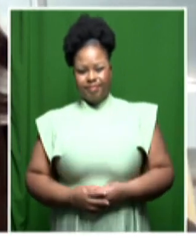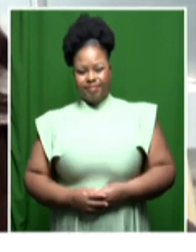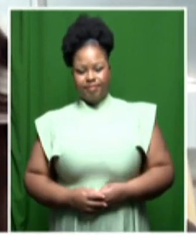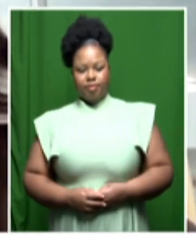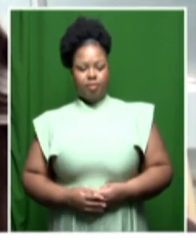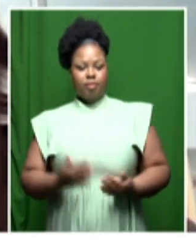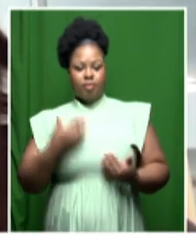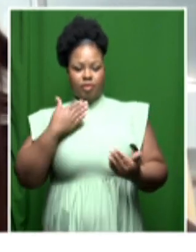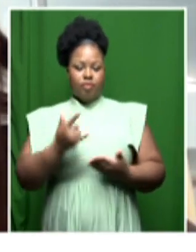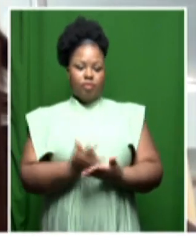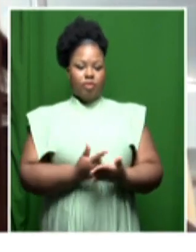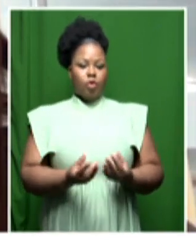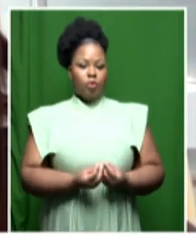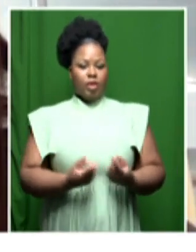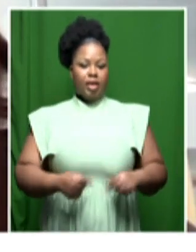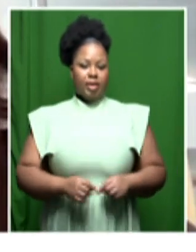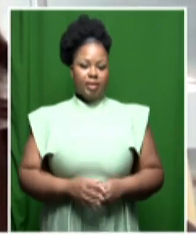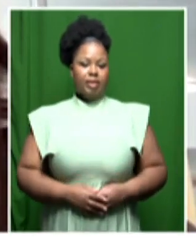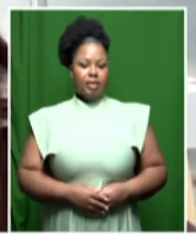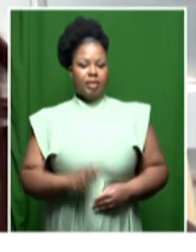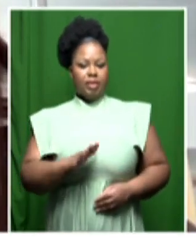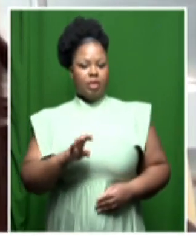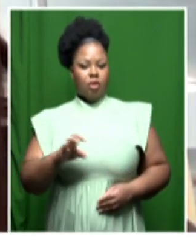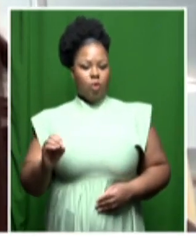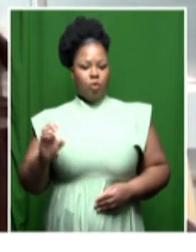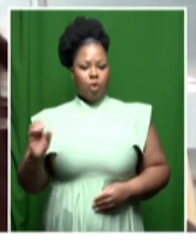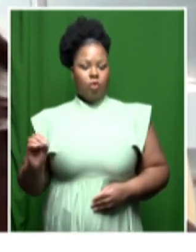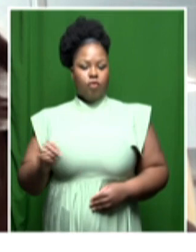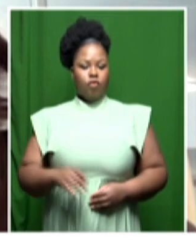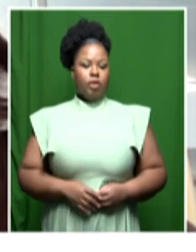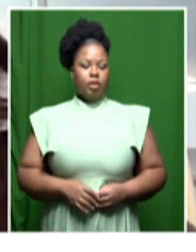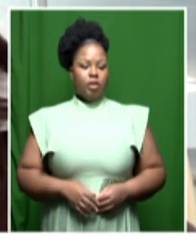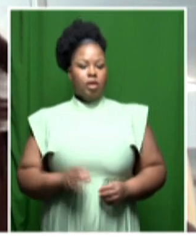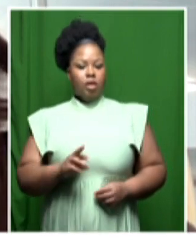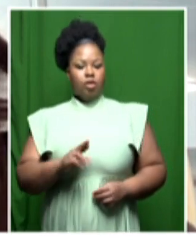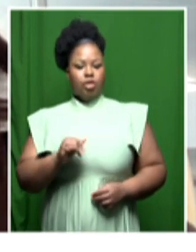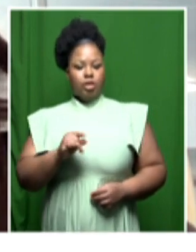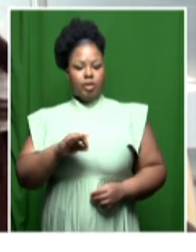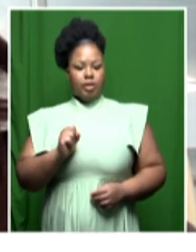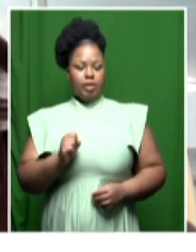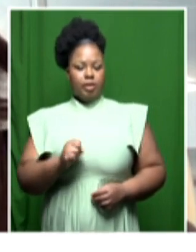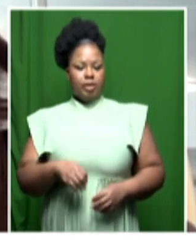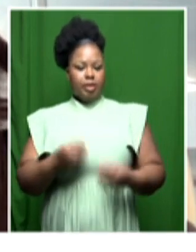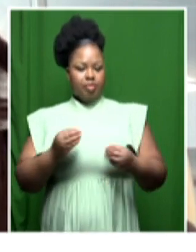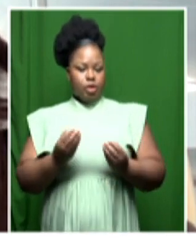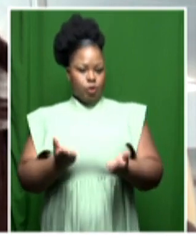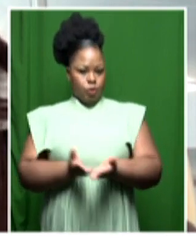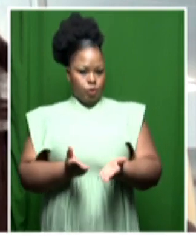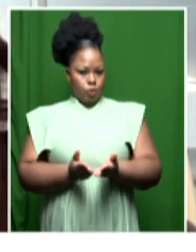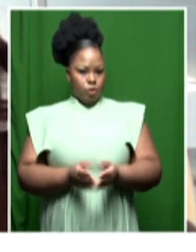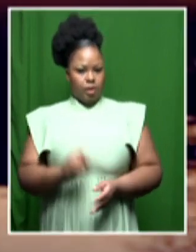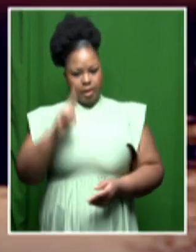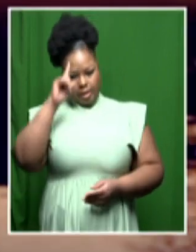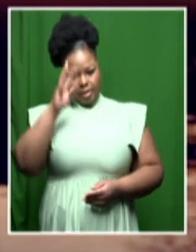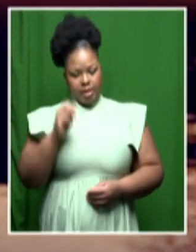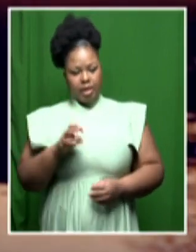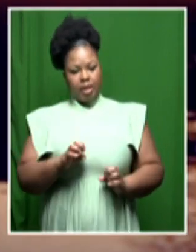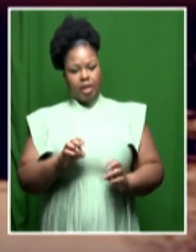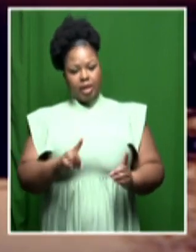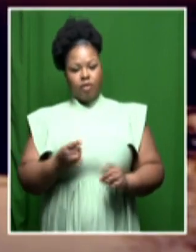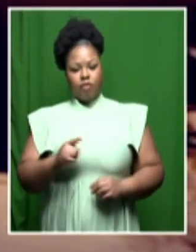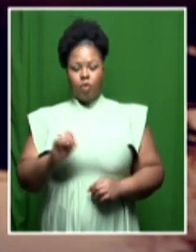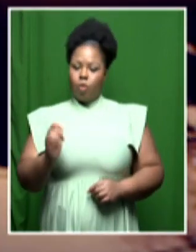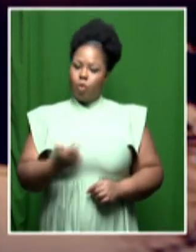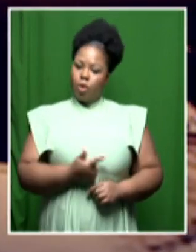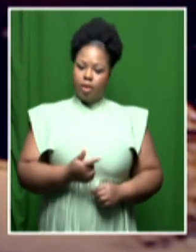very much for talking to us. Of course, that's the COO of Regenesys Business School talking about their Mandela Day initiative, EdForAll, trying